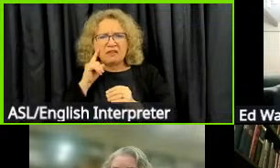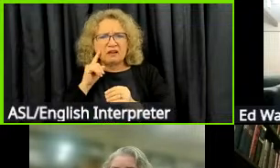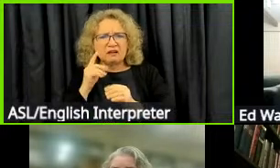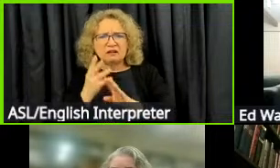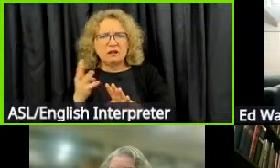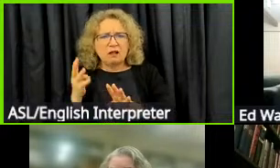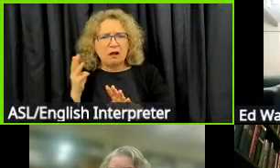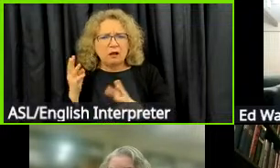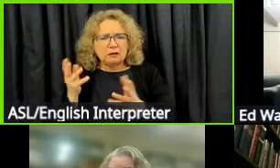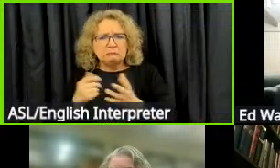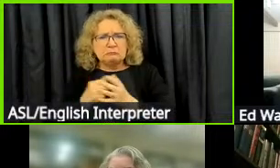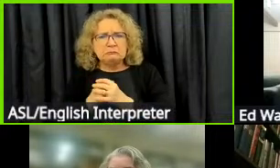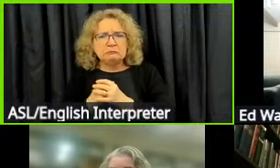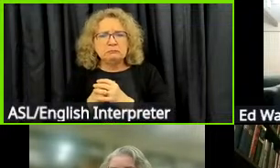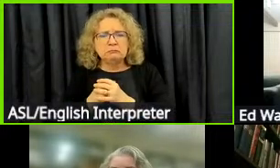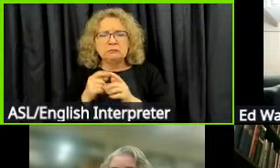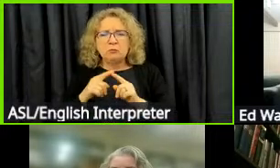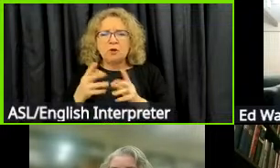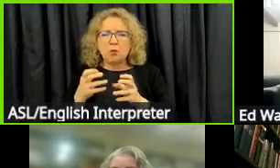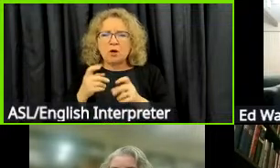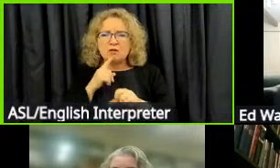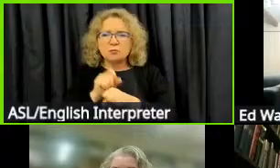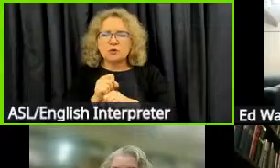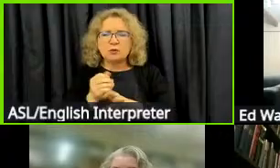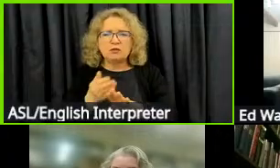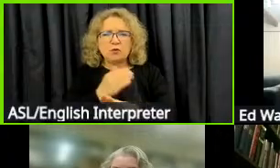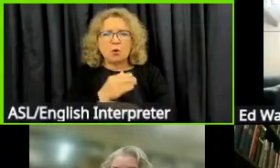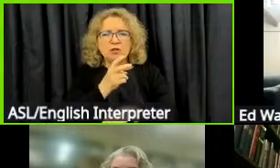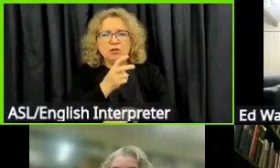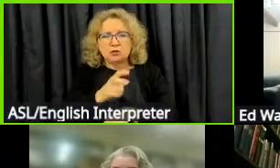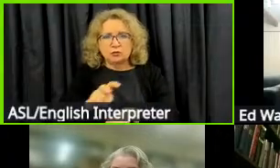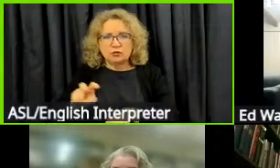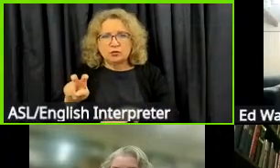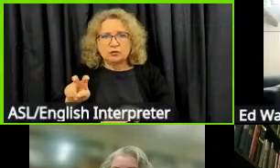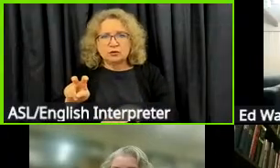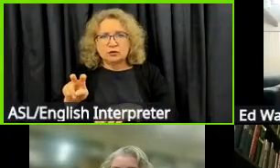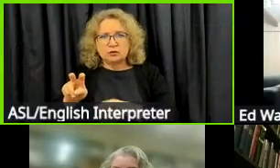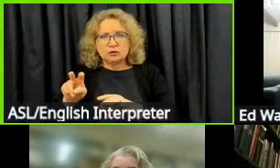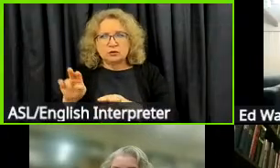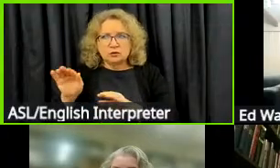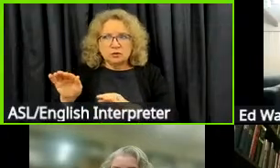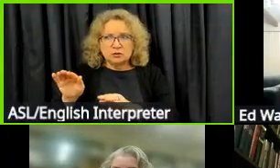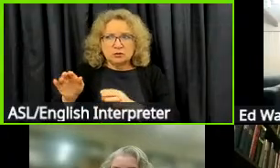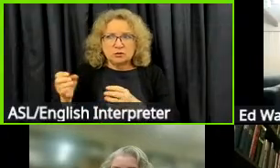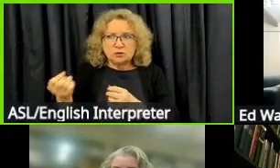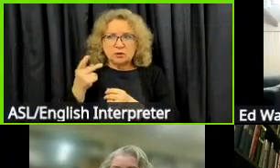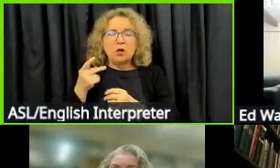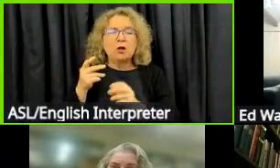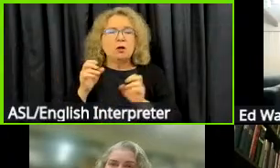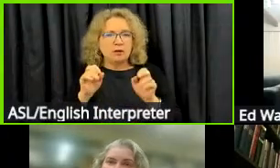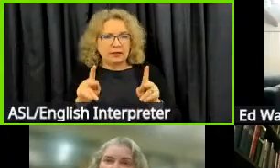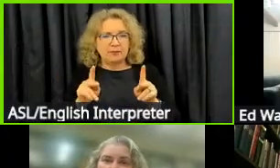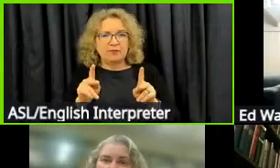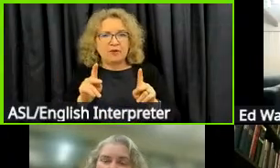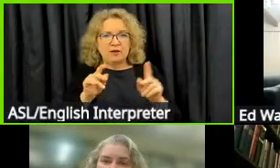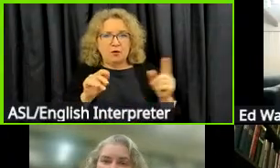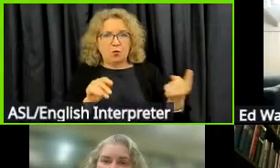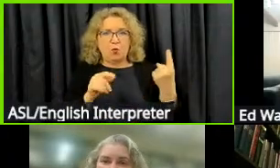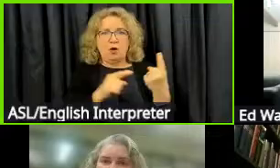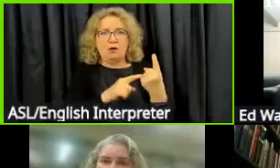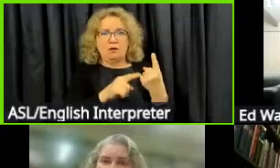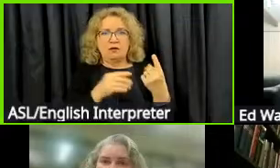sure before we transition to the next. Okay, looks like that was our only